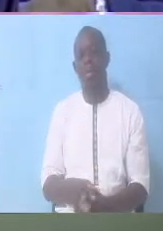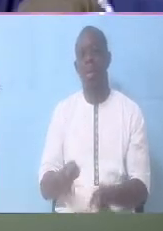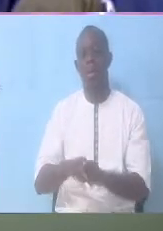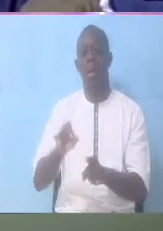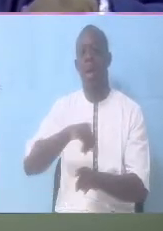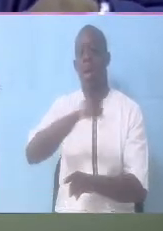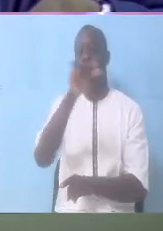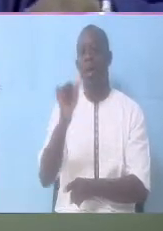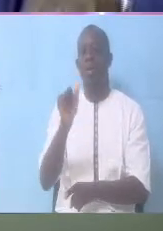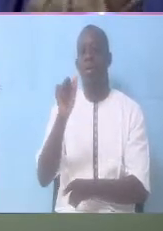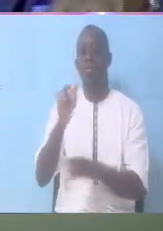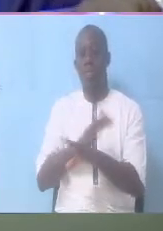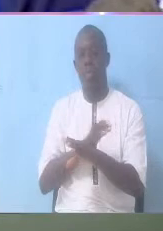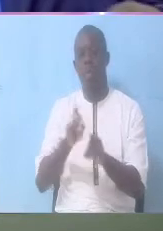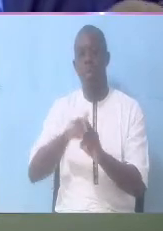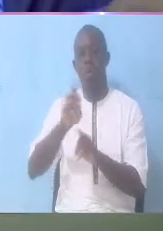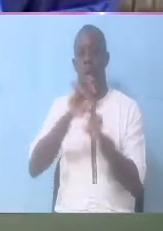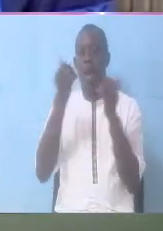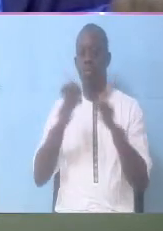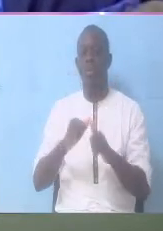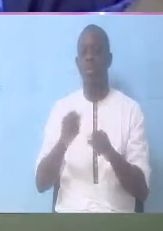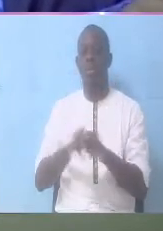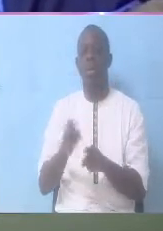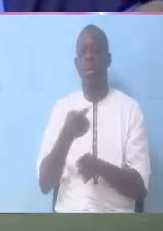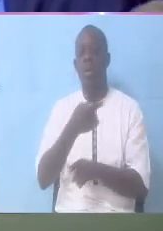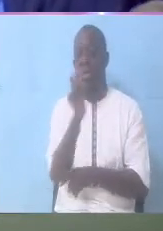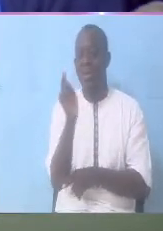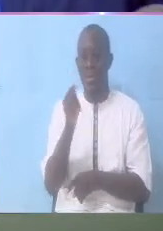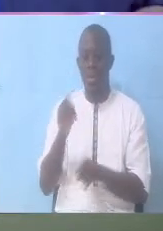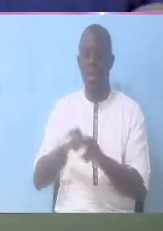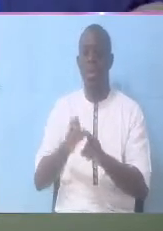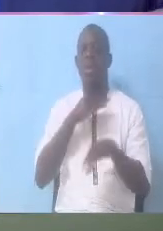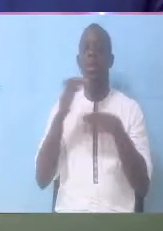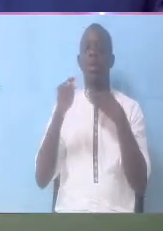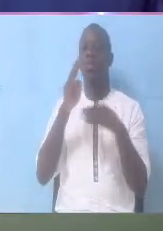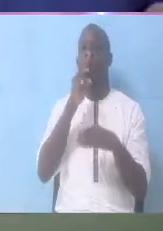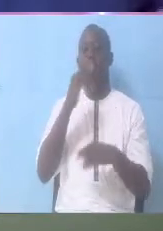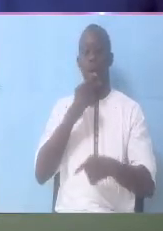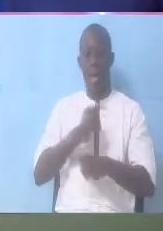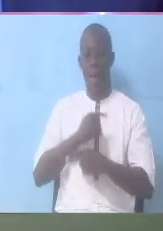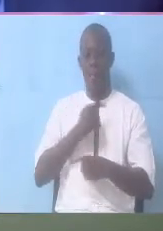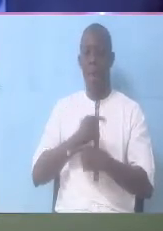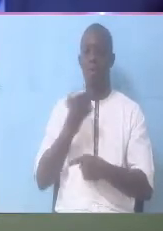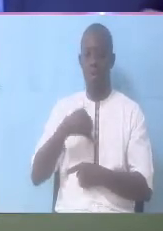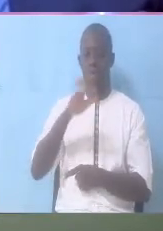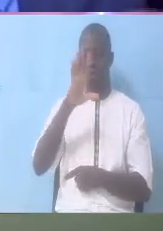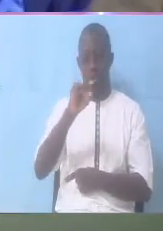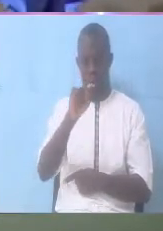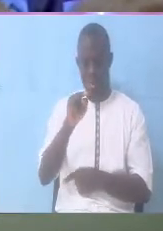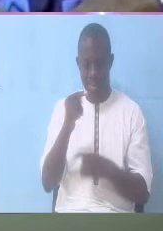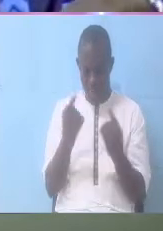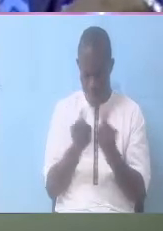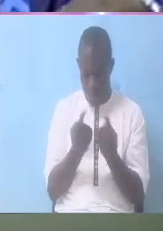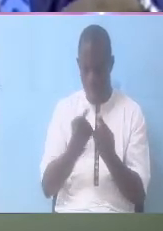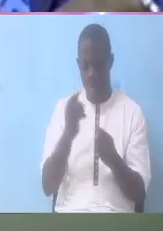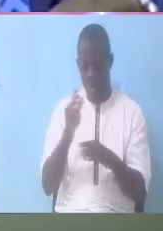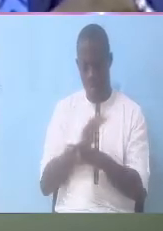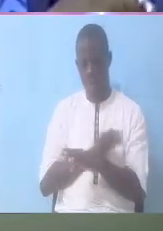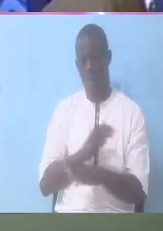the accusation was these were killed by Gambian forces. Yes, sir.